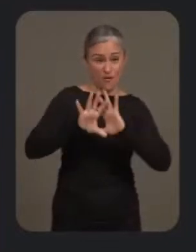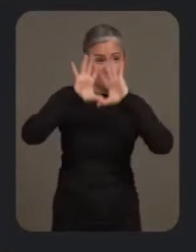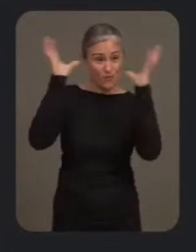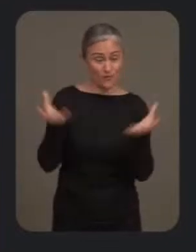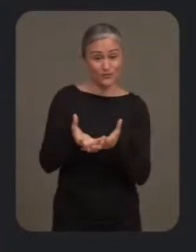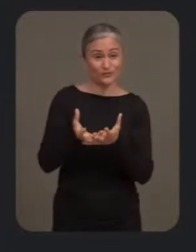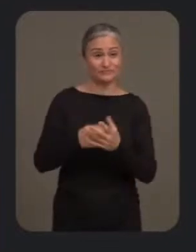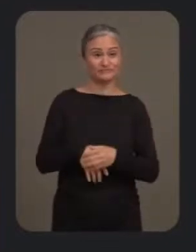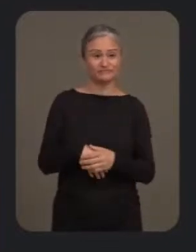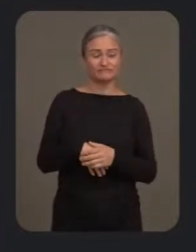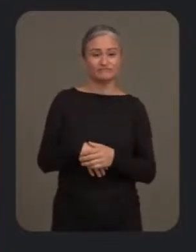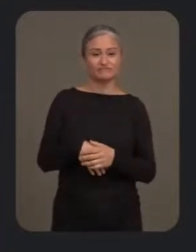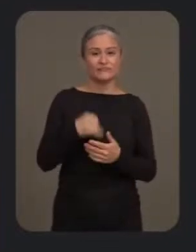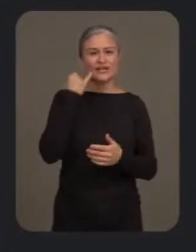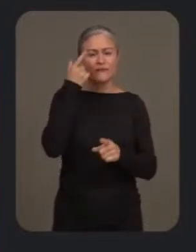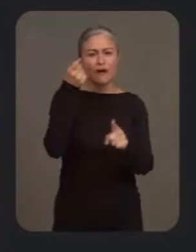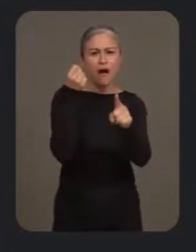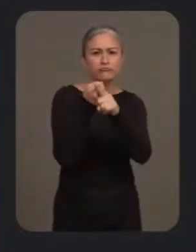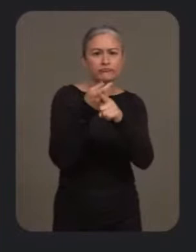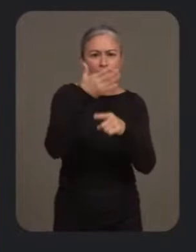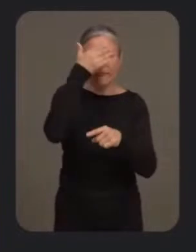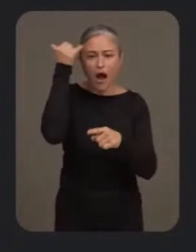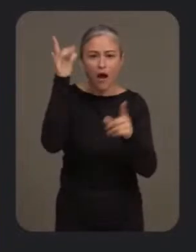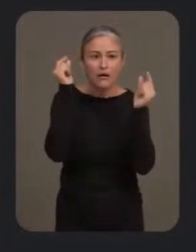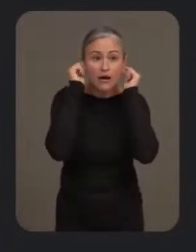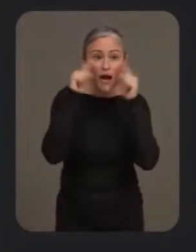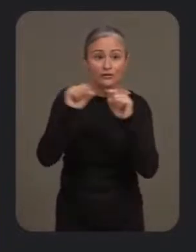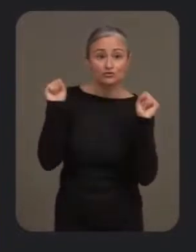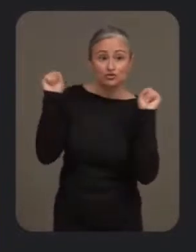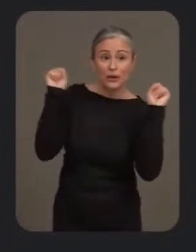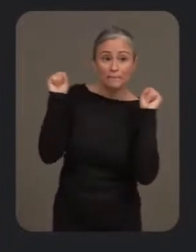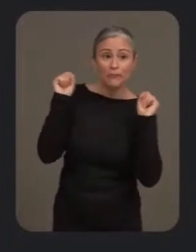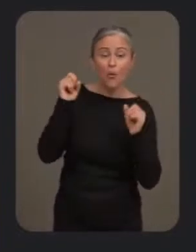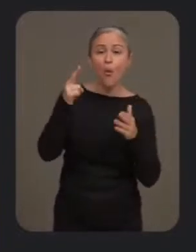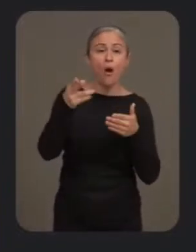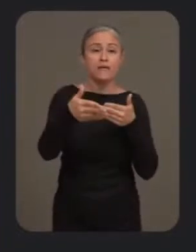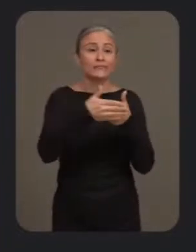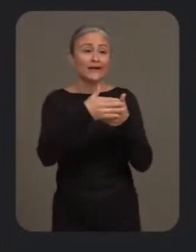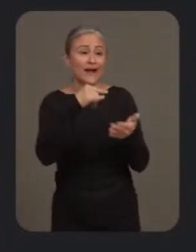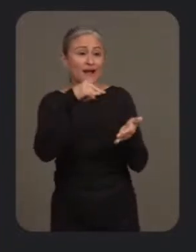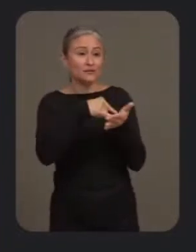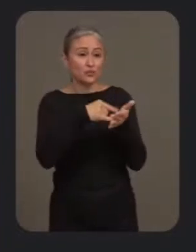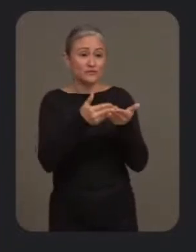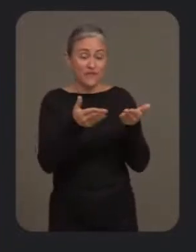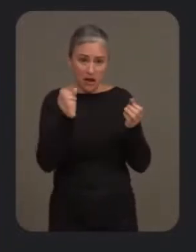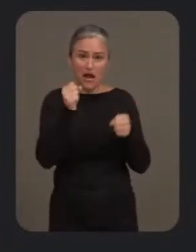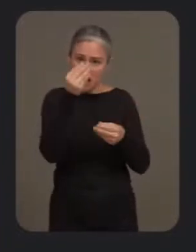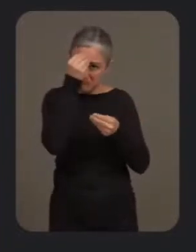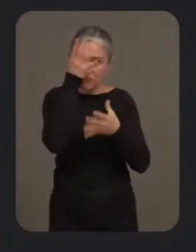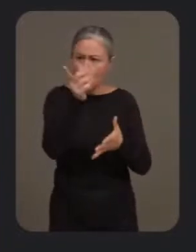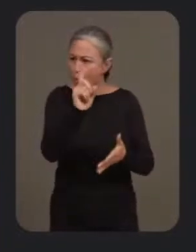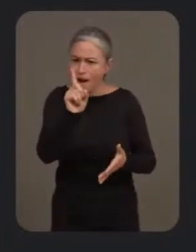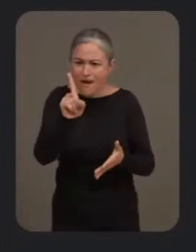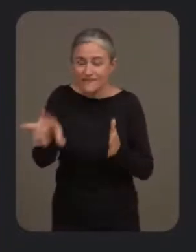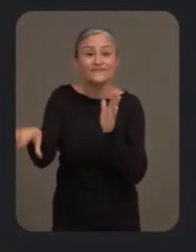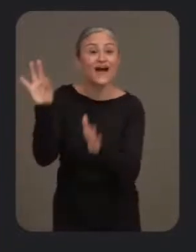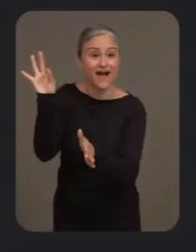world. So if you leave your earbuds at the gym, other nearby Android devices can help you locate